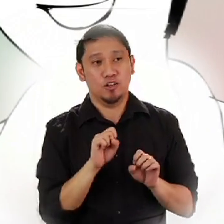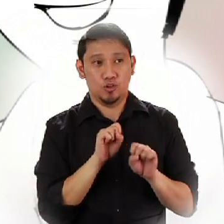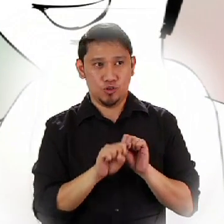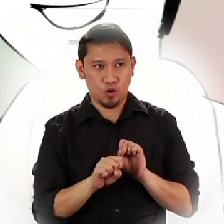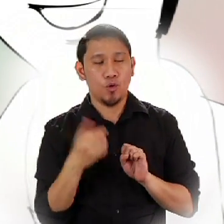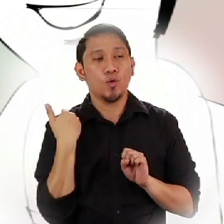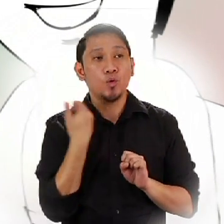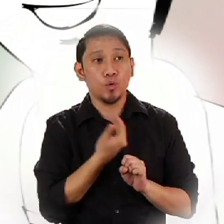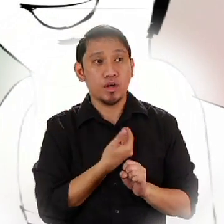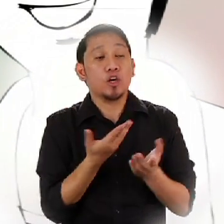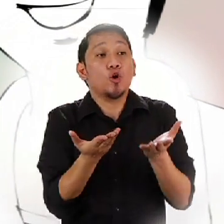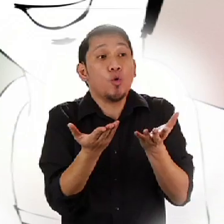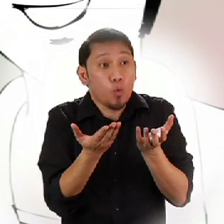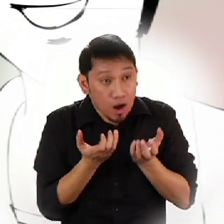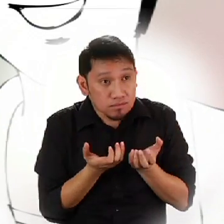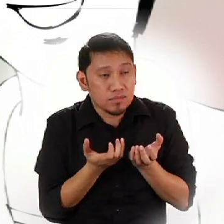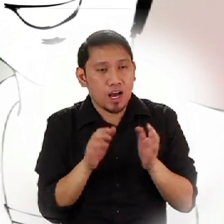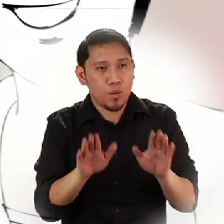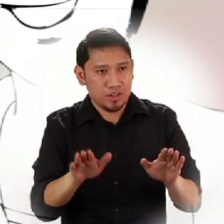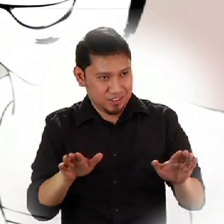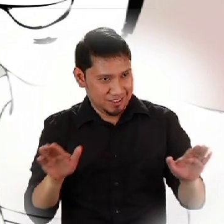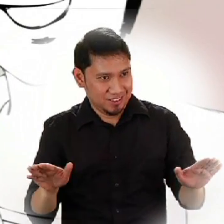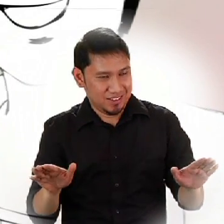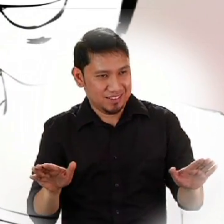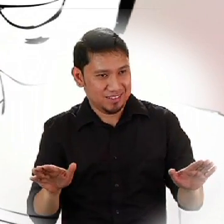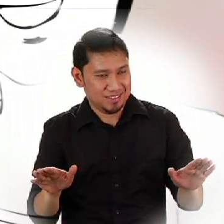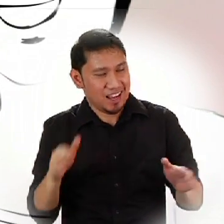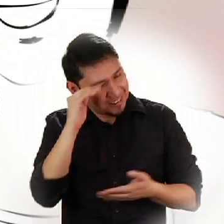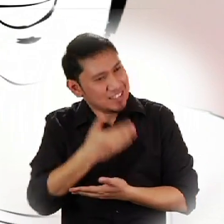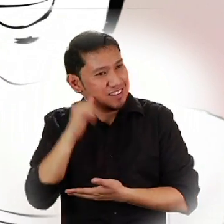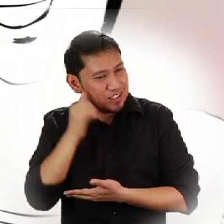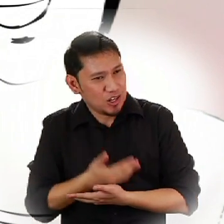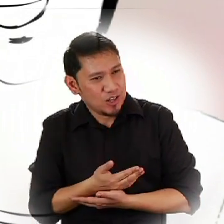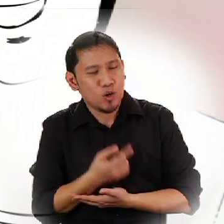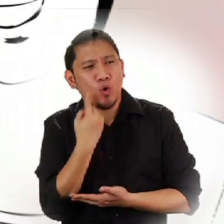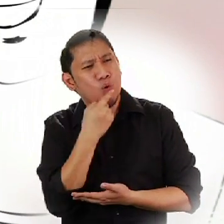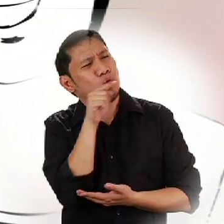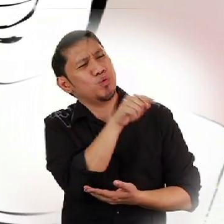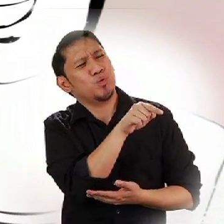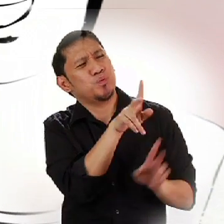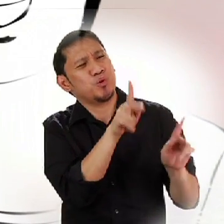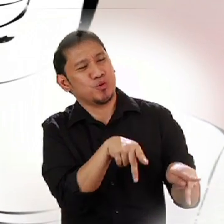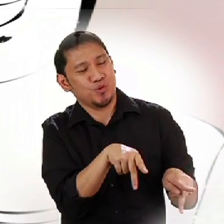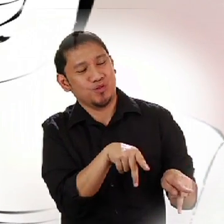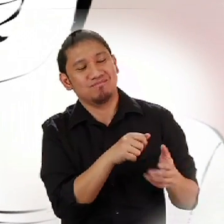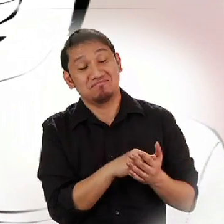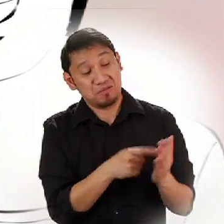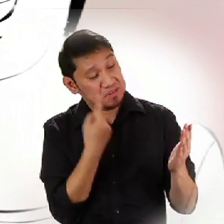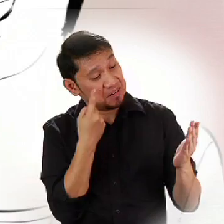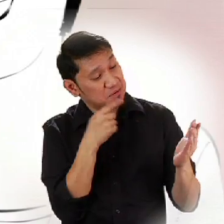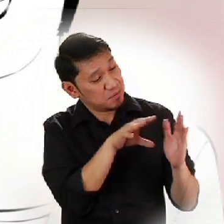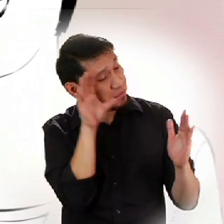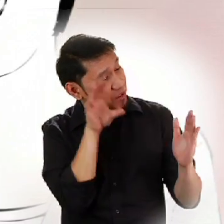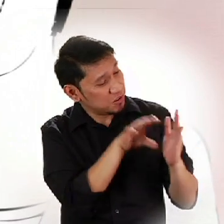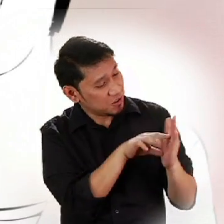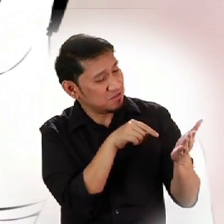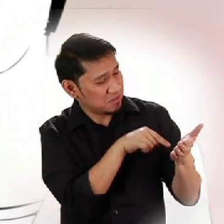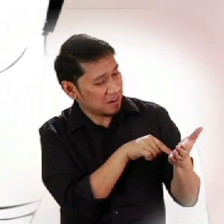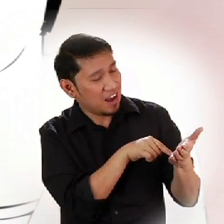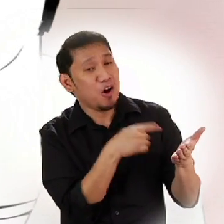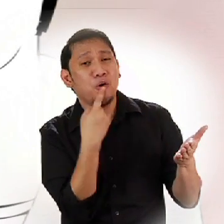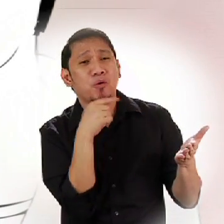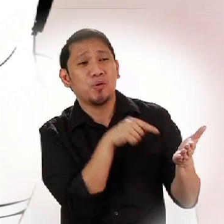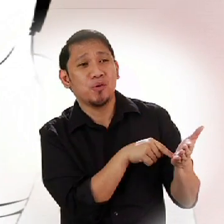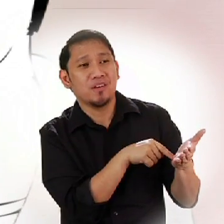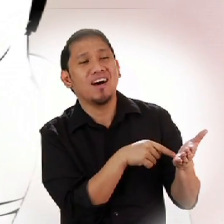And our children want to see, who is this person that somehow